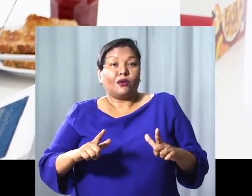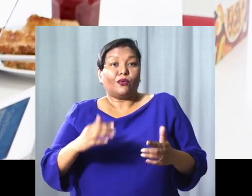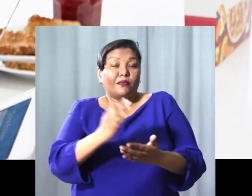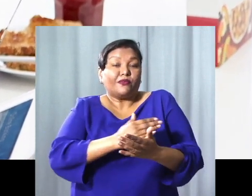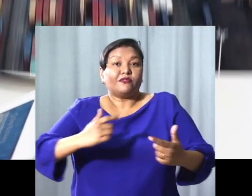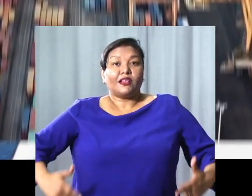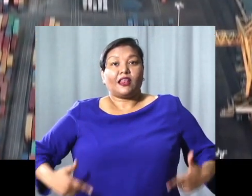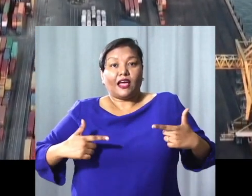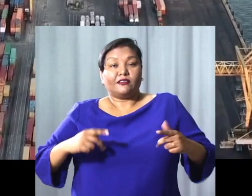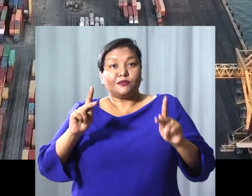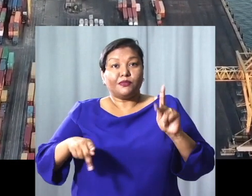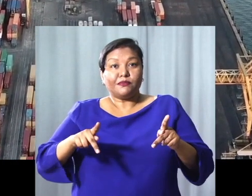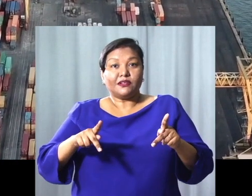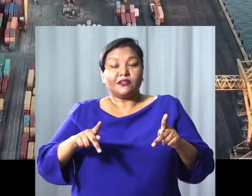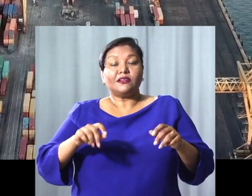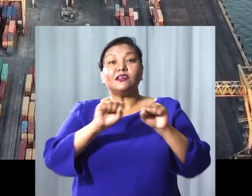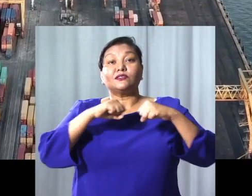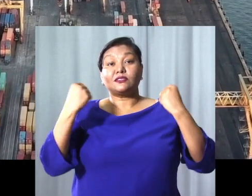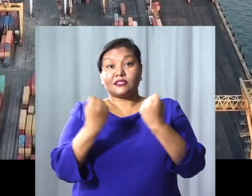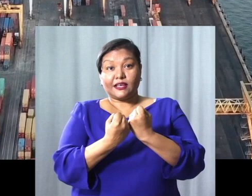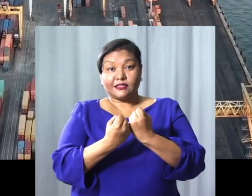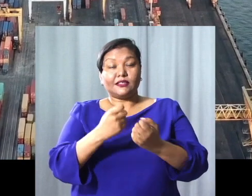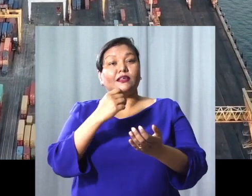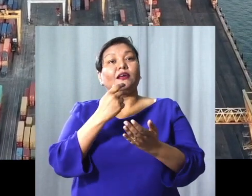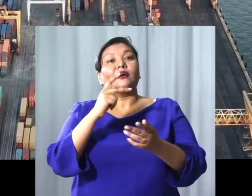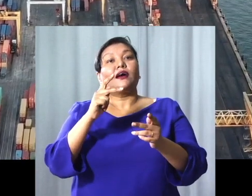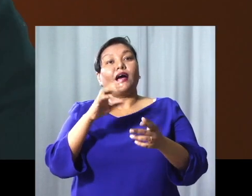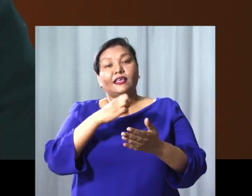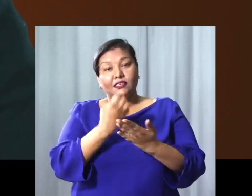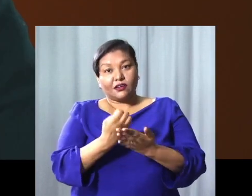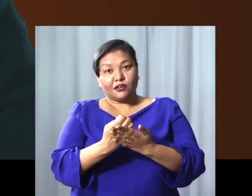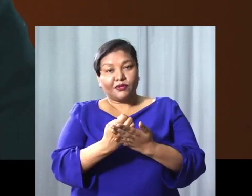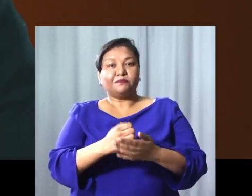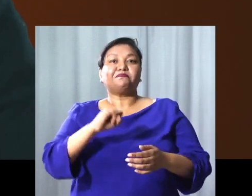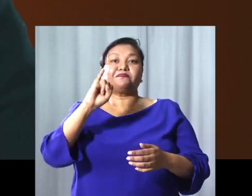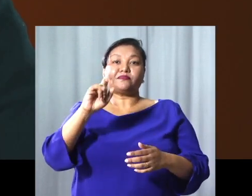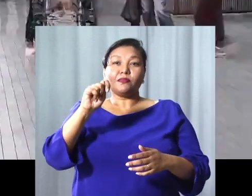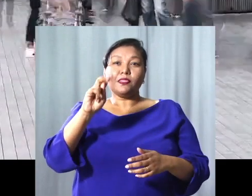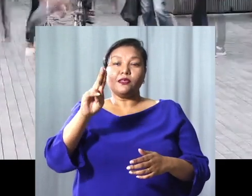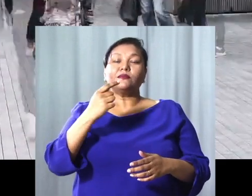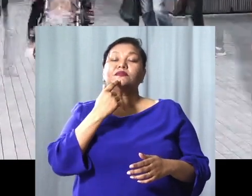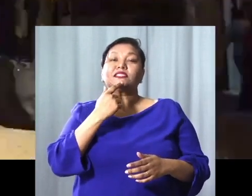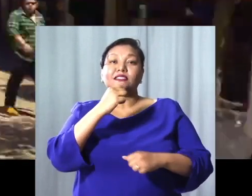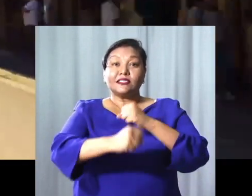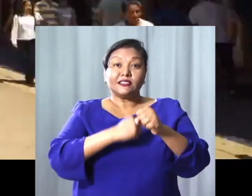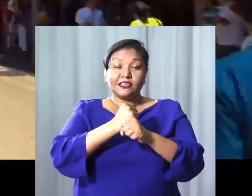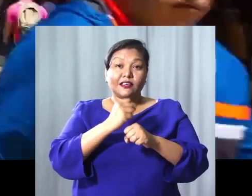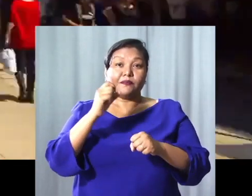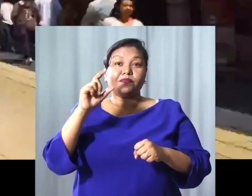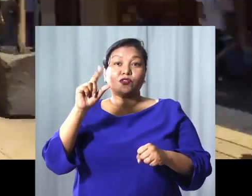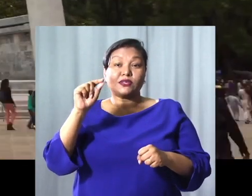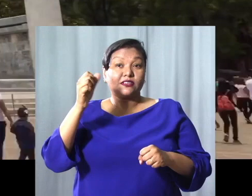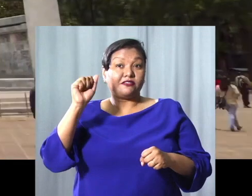individuals, societies, and economies. The ITU advises that by the year 2050, there will be a